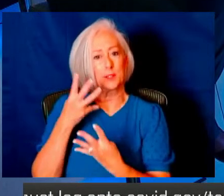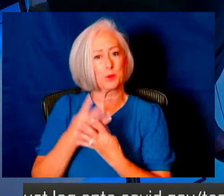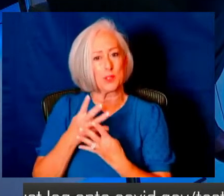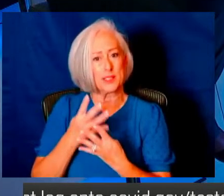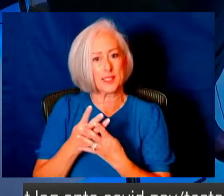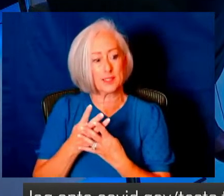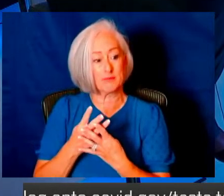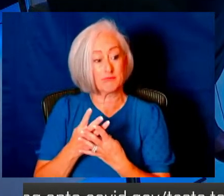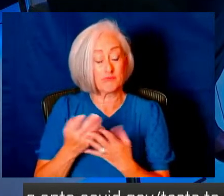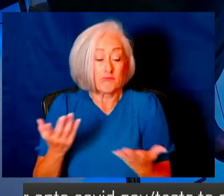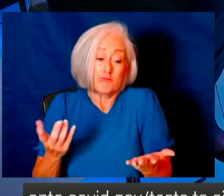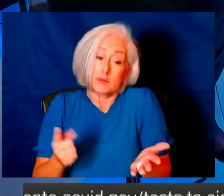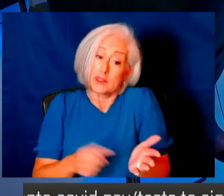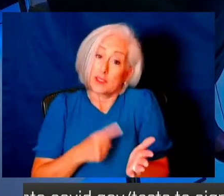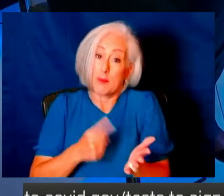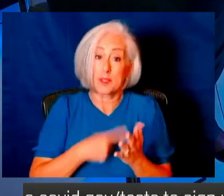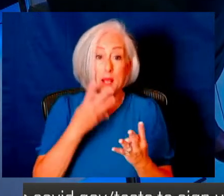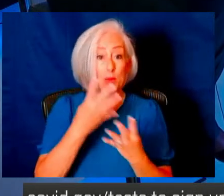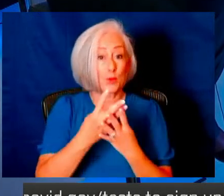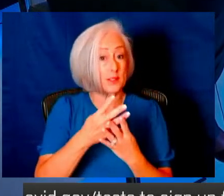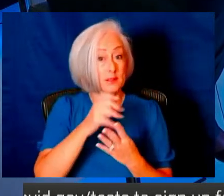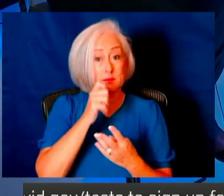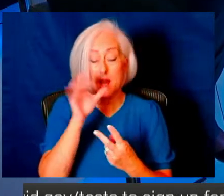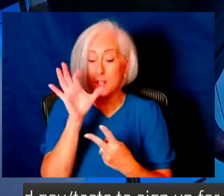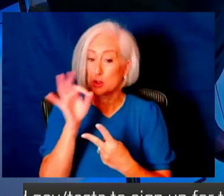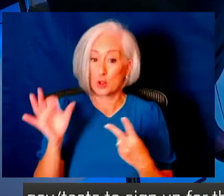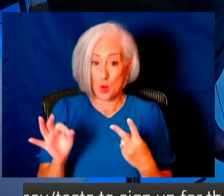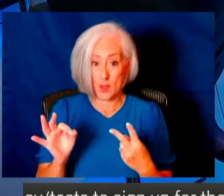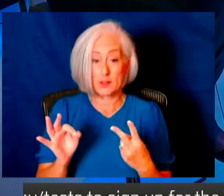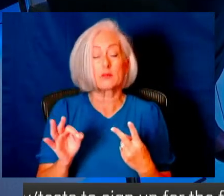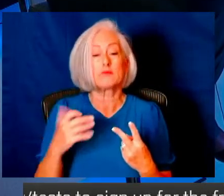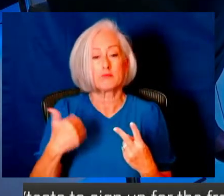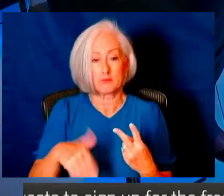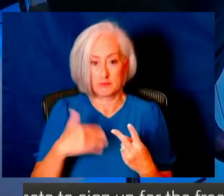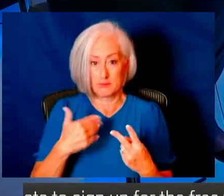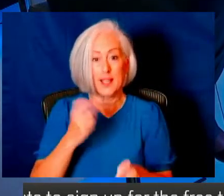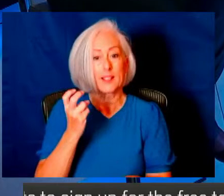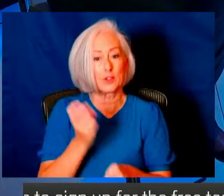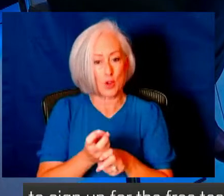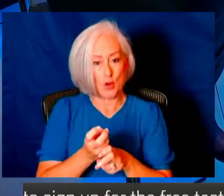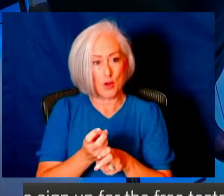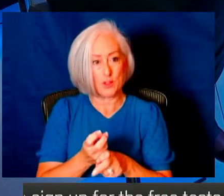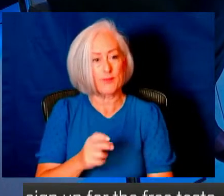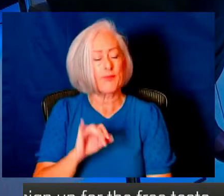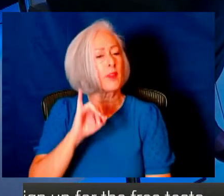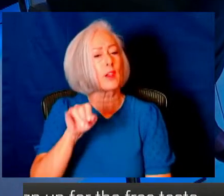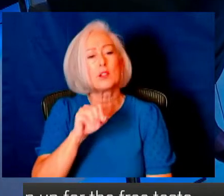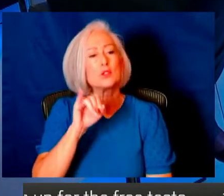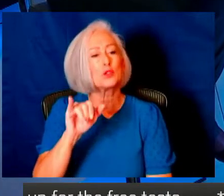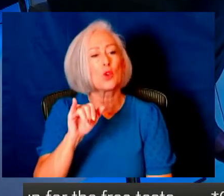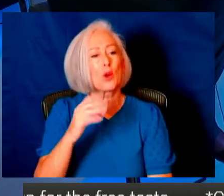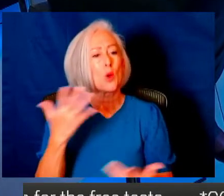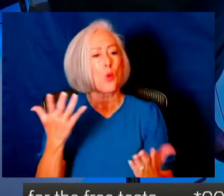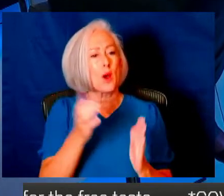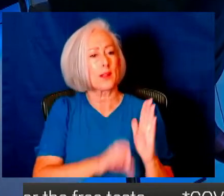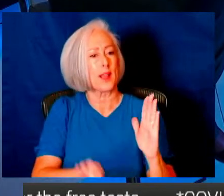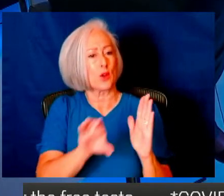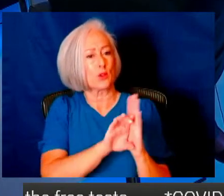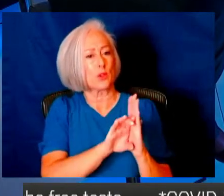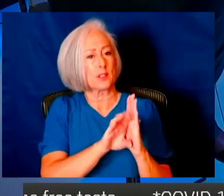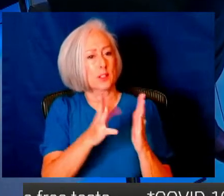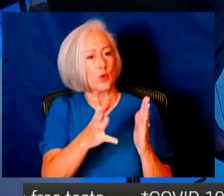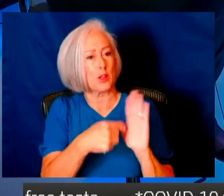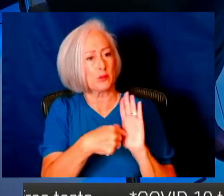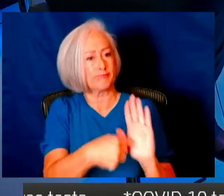choice sometimes, and it is such a difficult role. Joy, what are some of the characteristics of these women that you'd like to highlight?